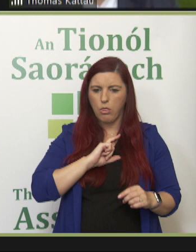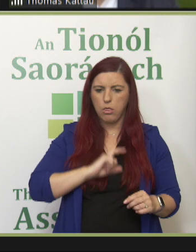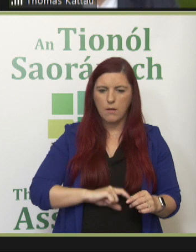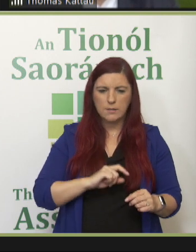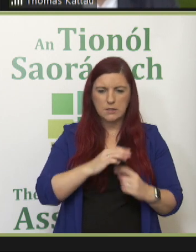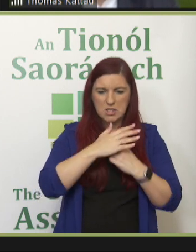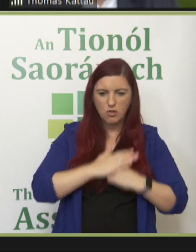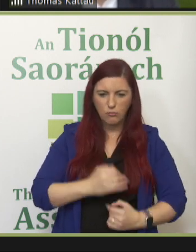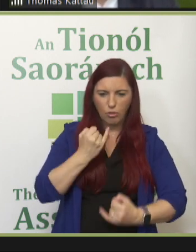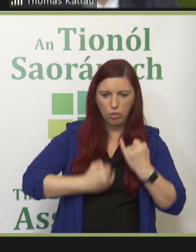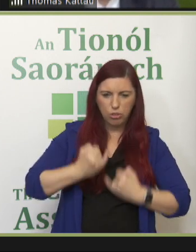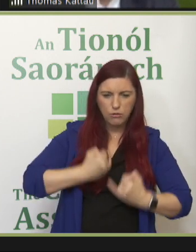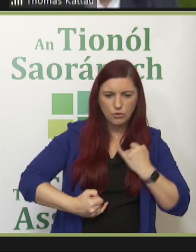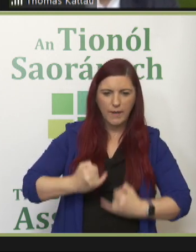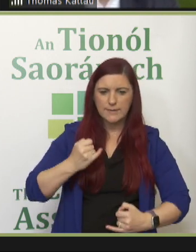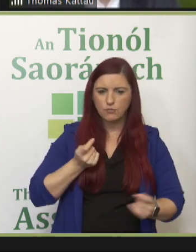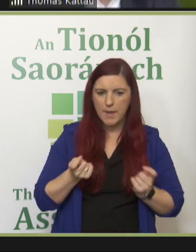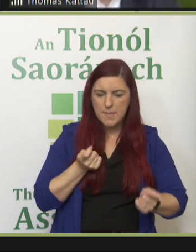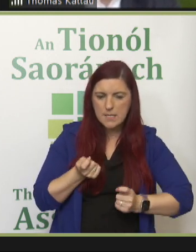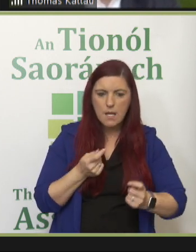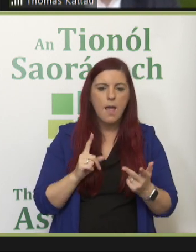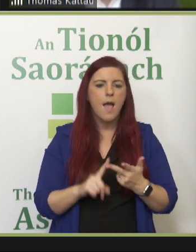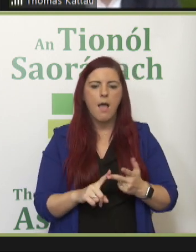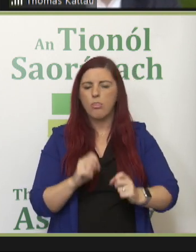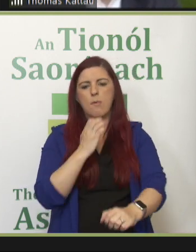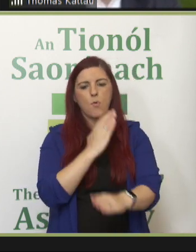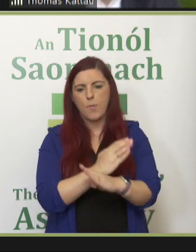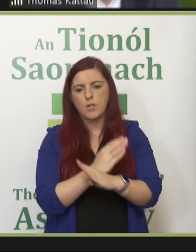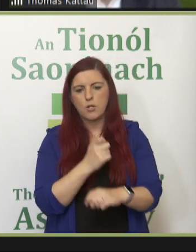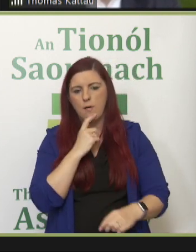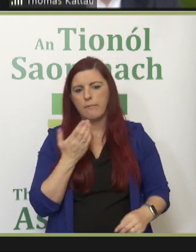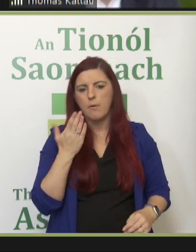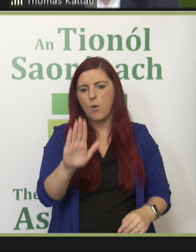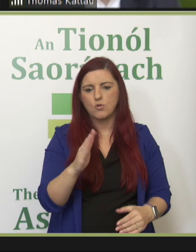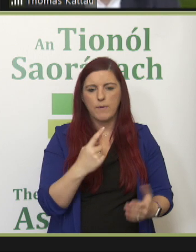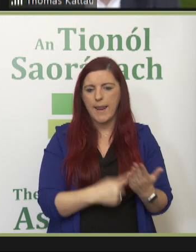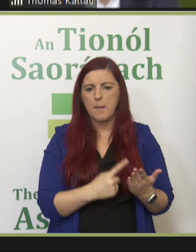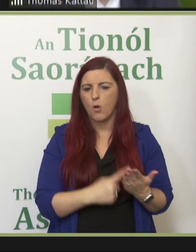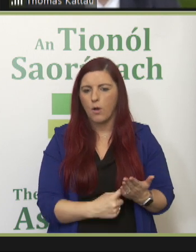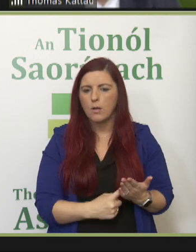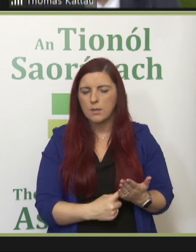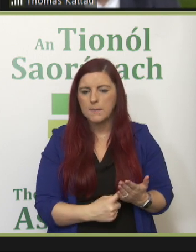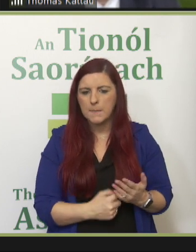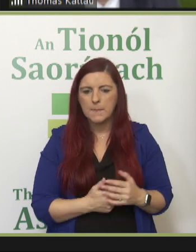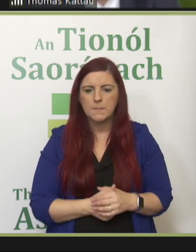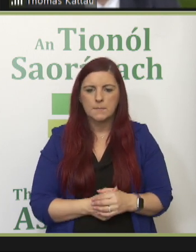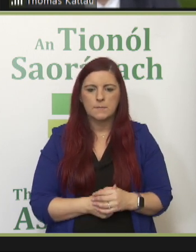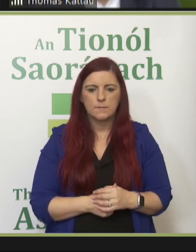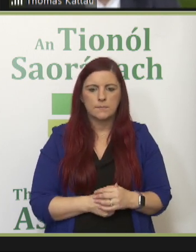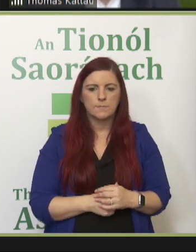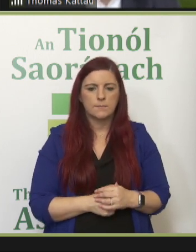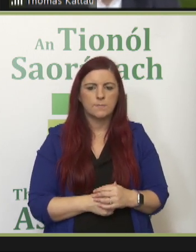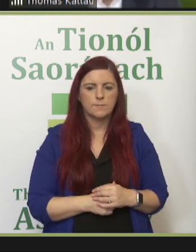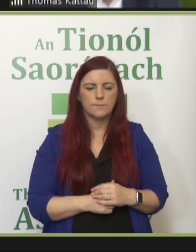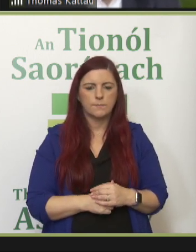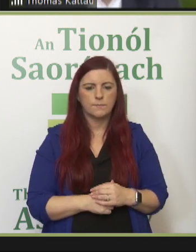Europe's Anti-Torture Convention. And of course, the prohibition of compulsory labor, which I've just referred